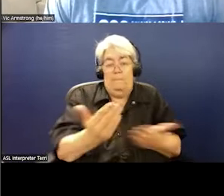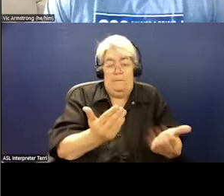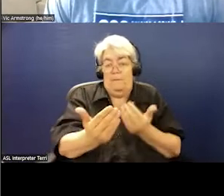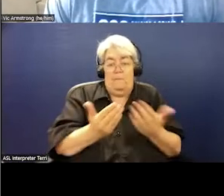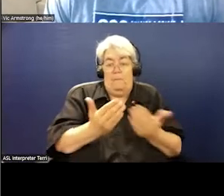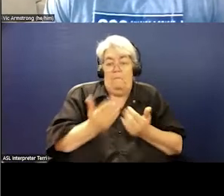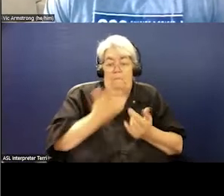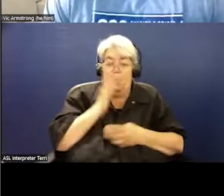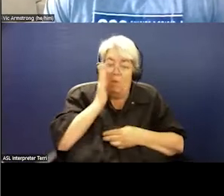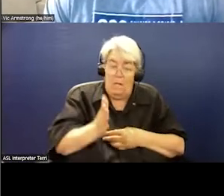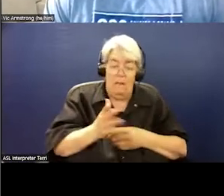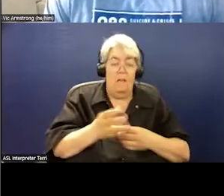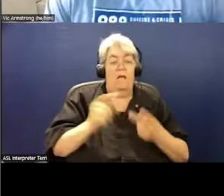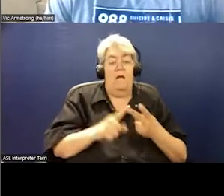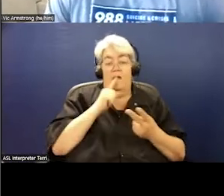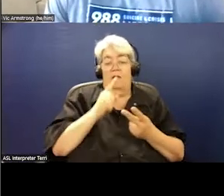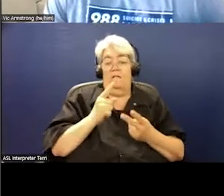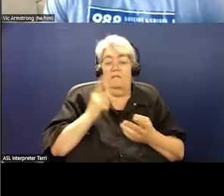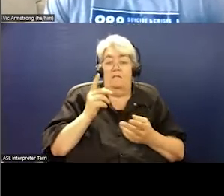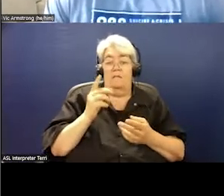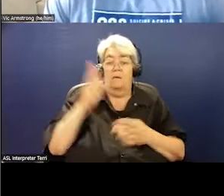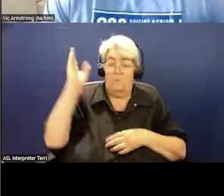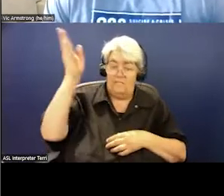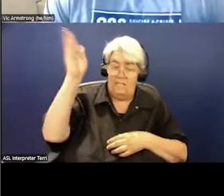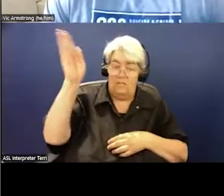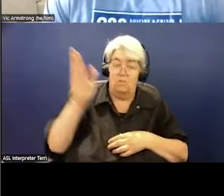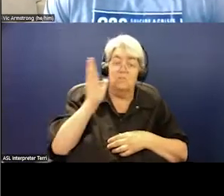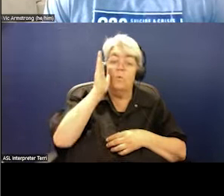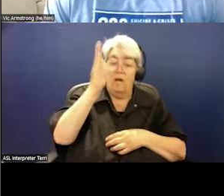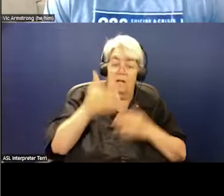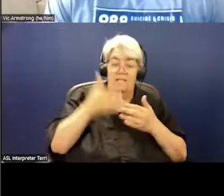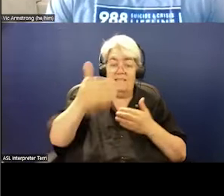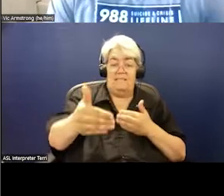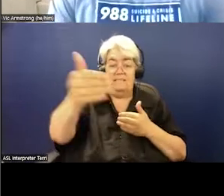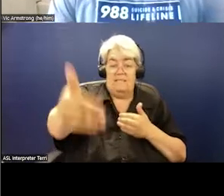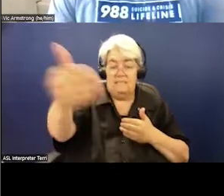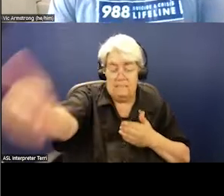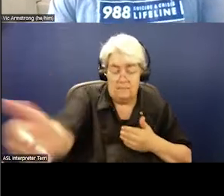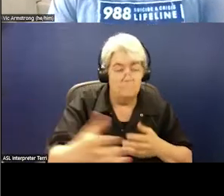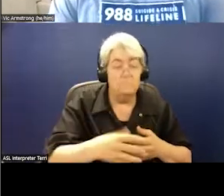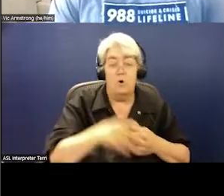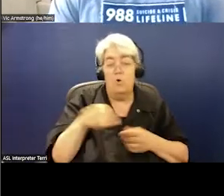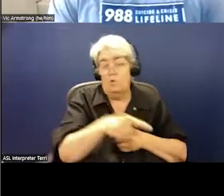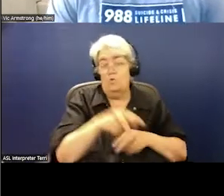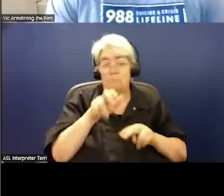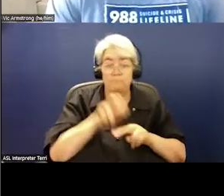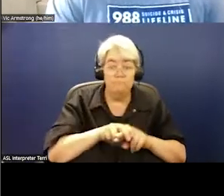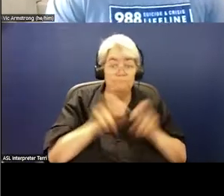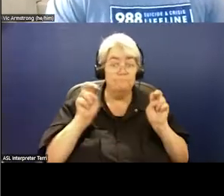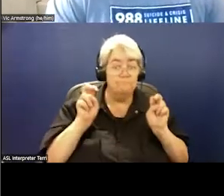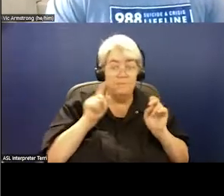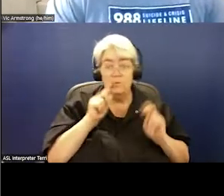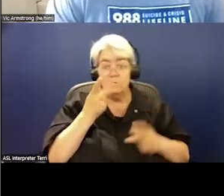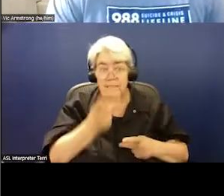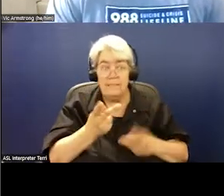about our upcoming presentations. And so all those things are things that you will want to make sure that you tune in